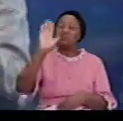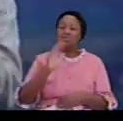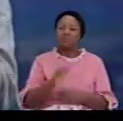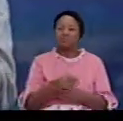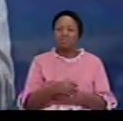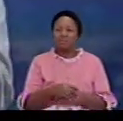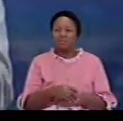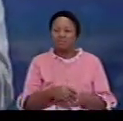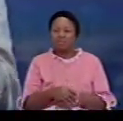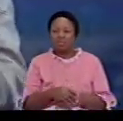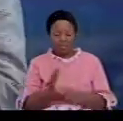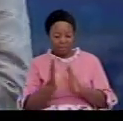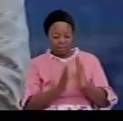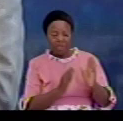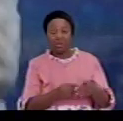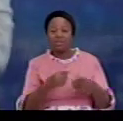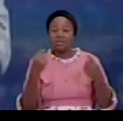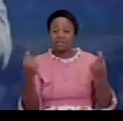Presumptuous sin.